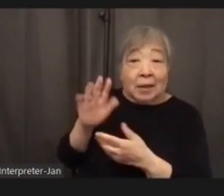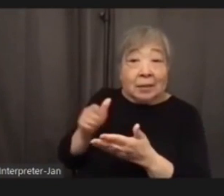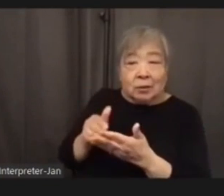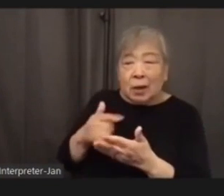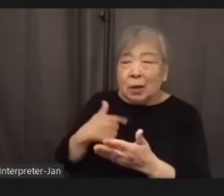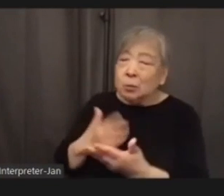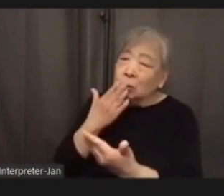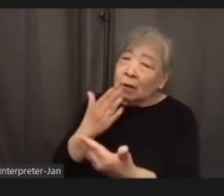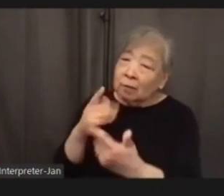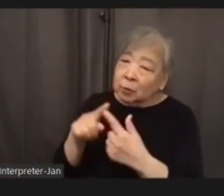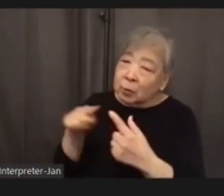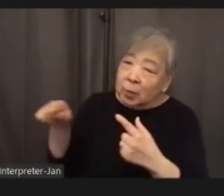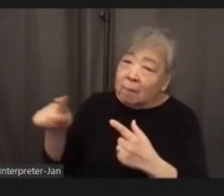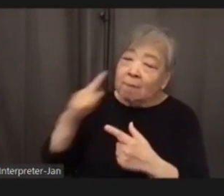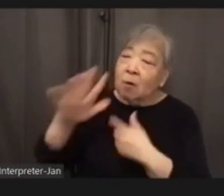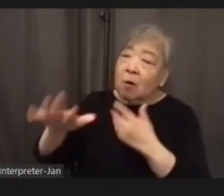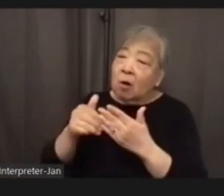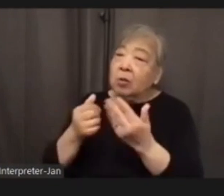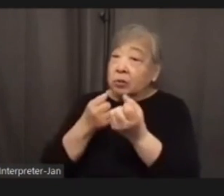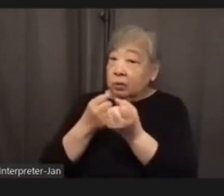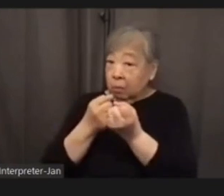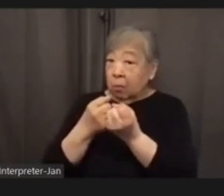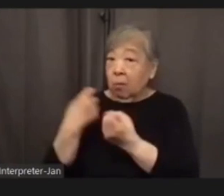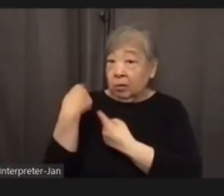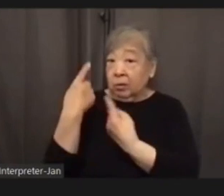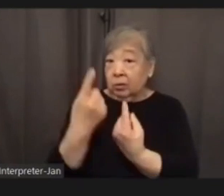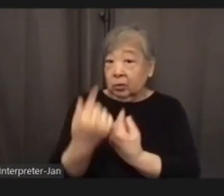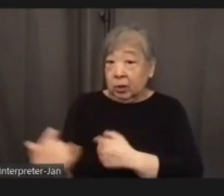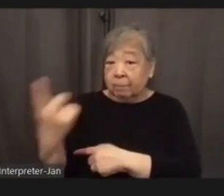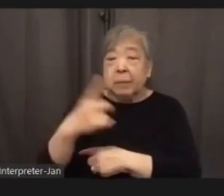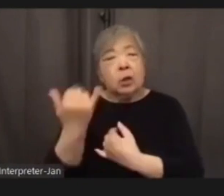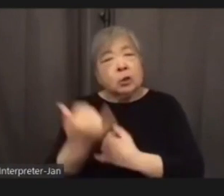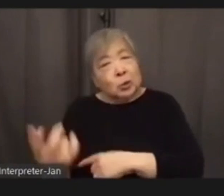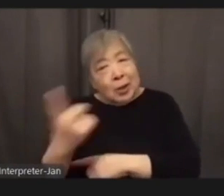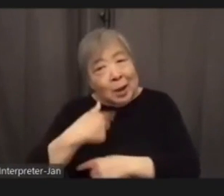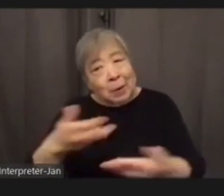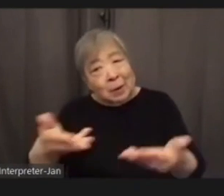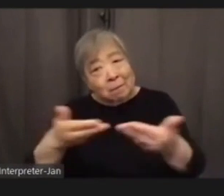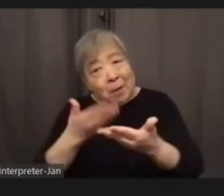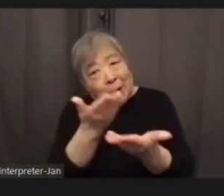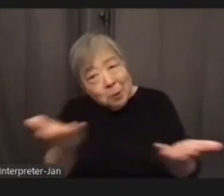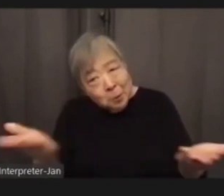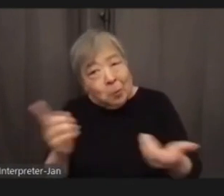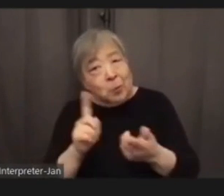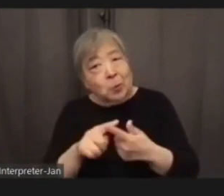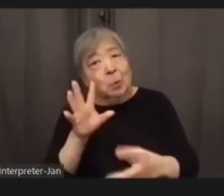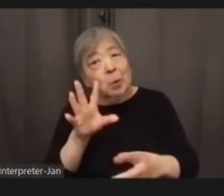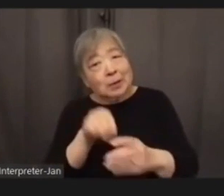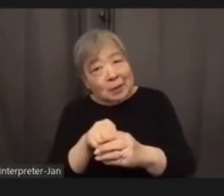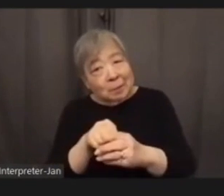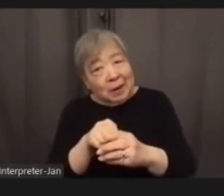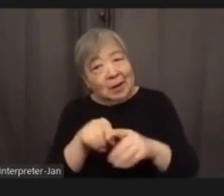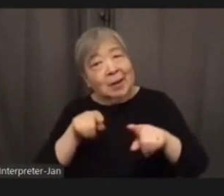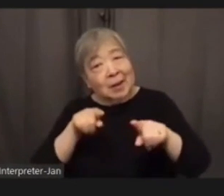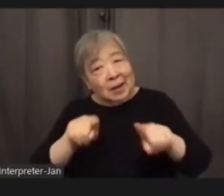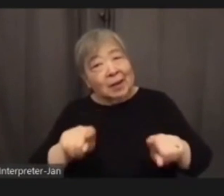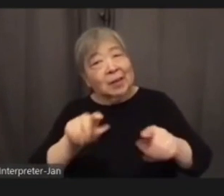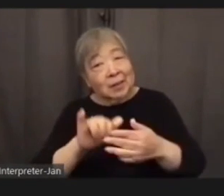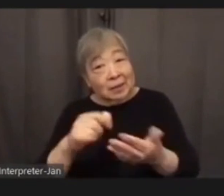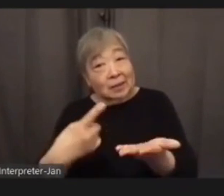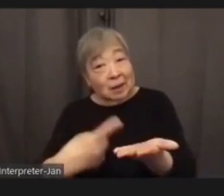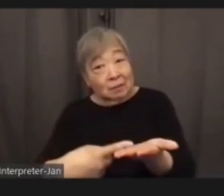And we're so grateful to them for all of their support to date. Today, we invite you to participate in this